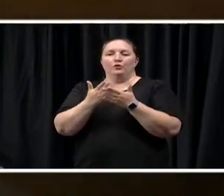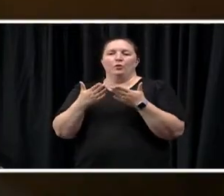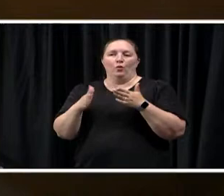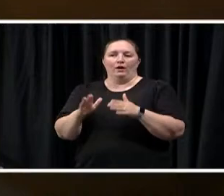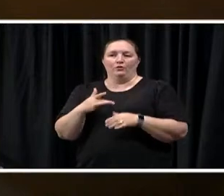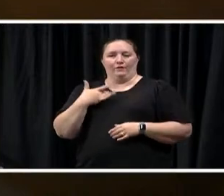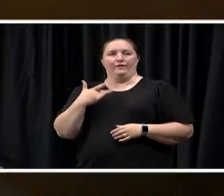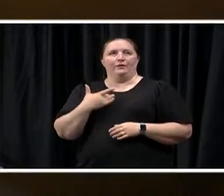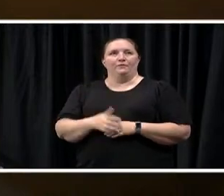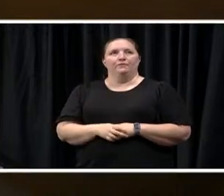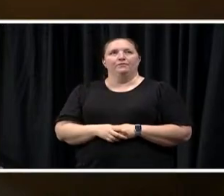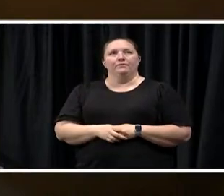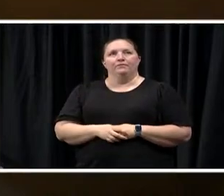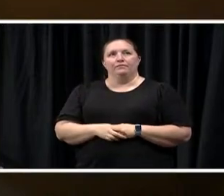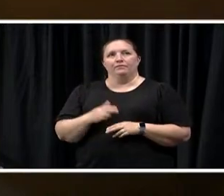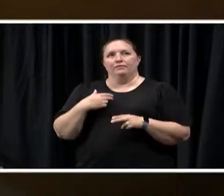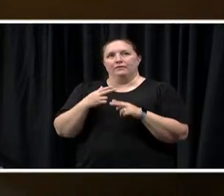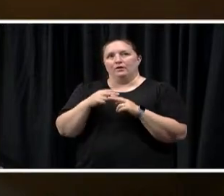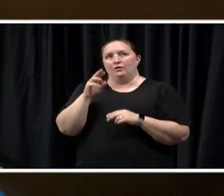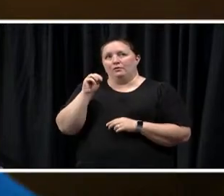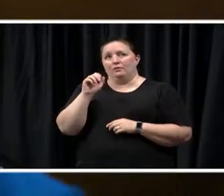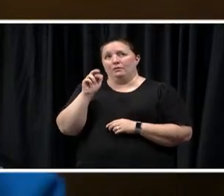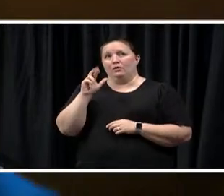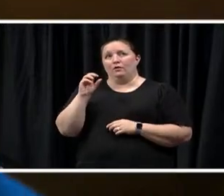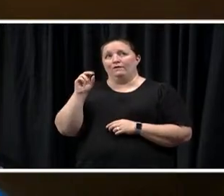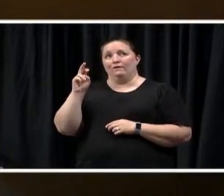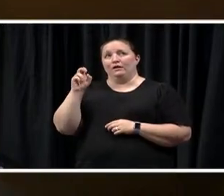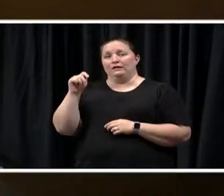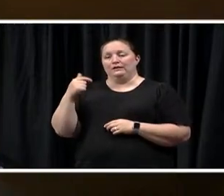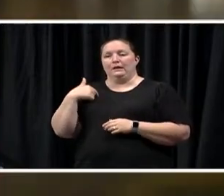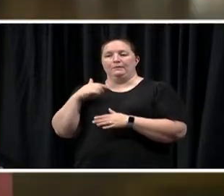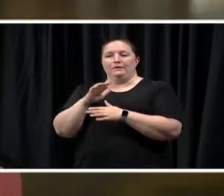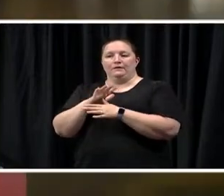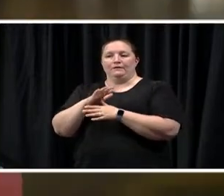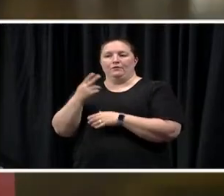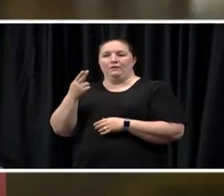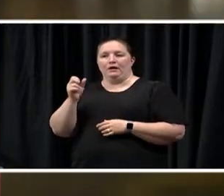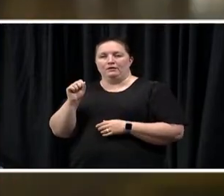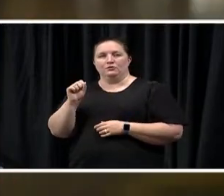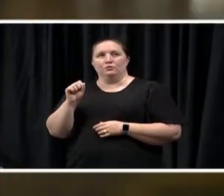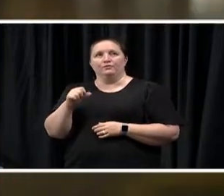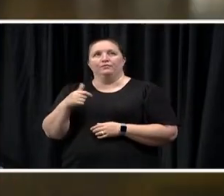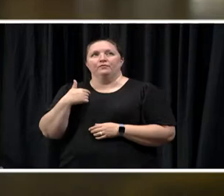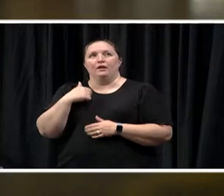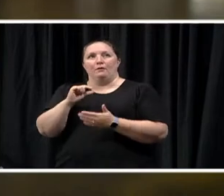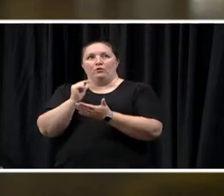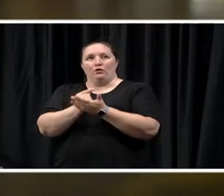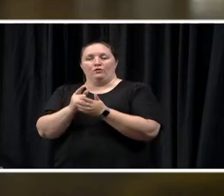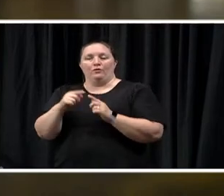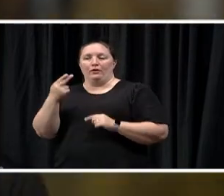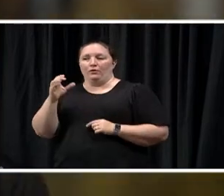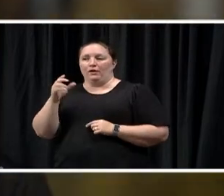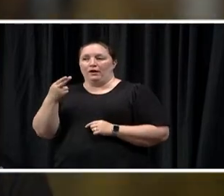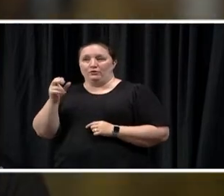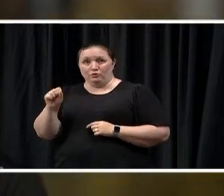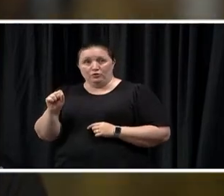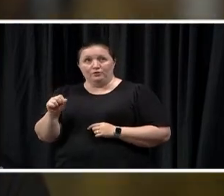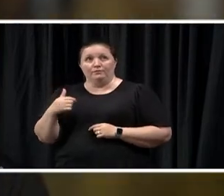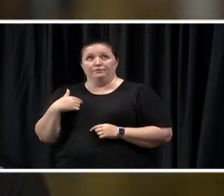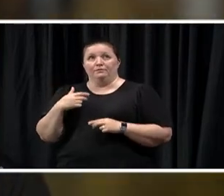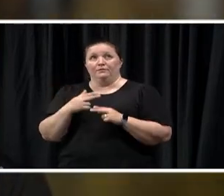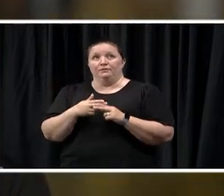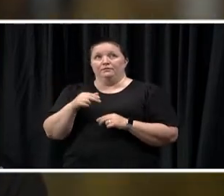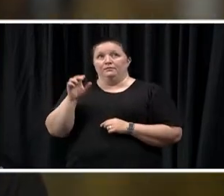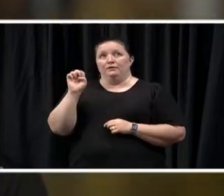it. My name is Mario Puentes, and I'm a graduate from Henry Clay High School. I'm Diogene, and I'm a graduate from Henry Clay High School. My name